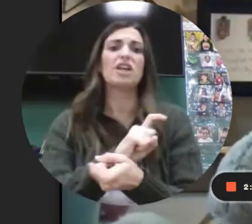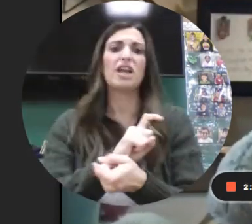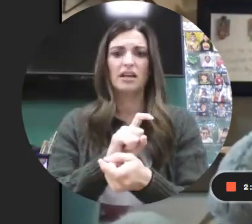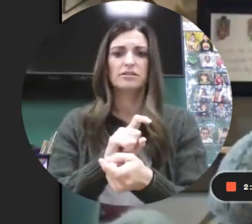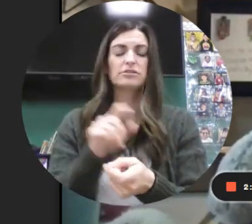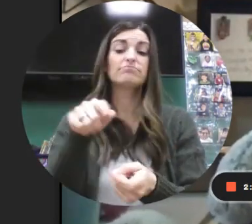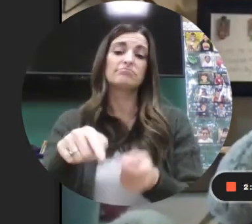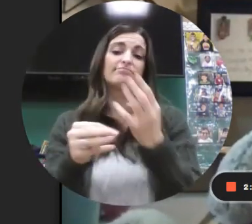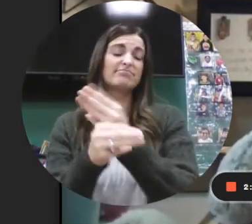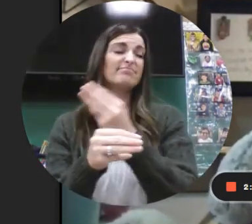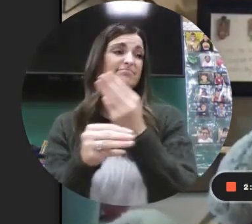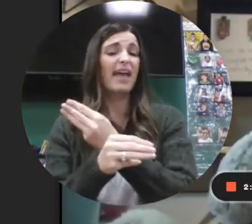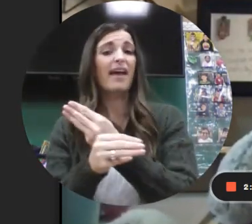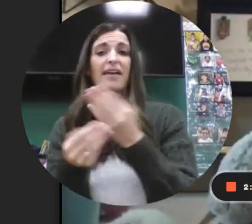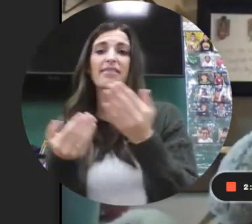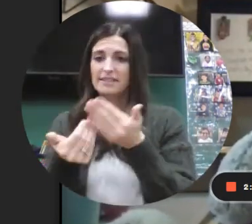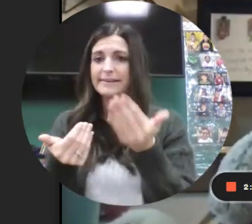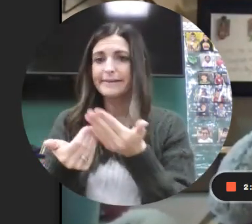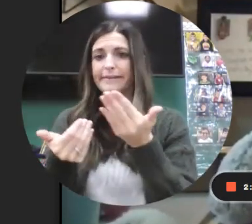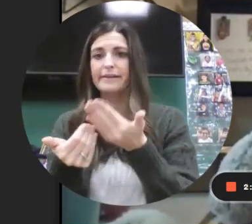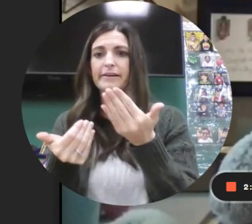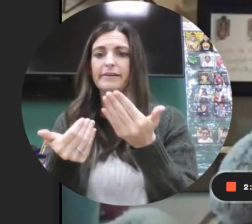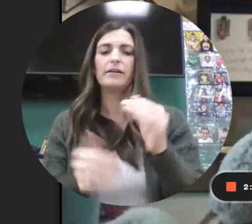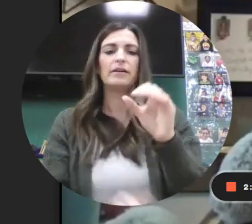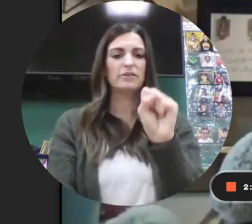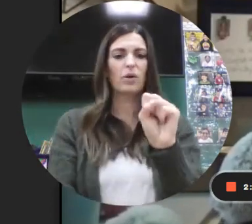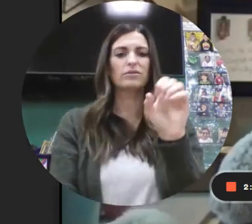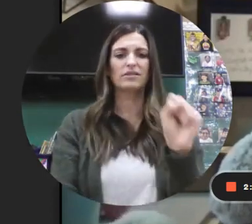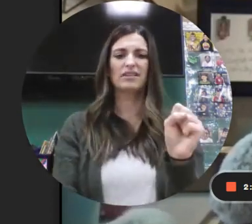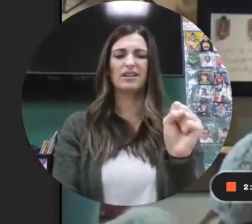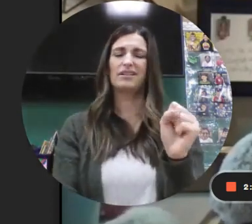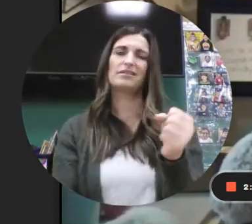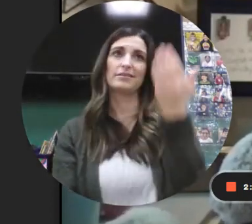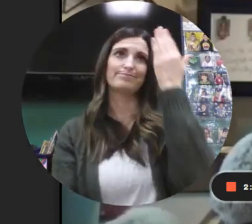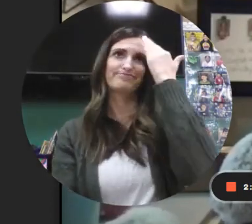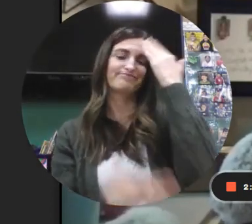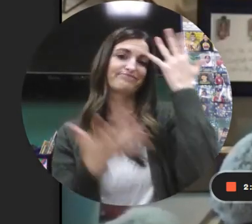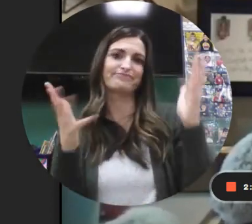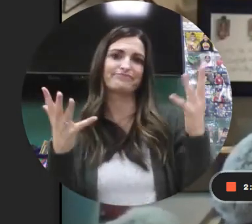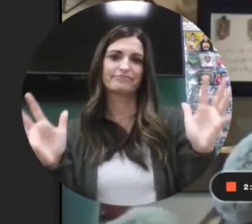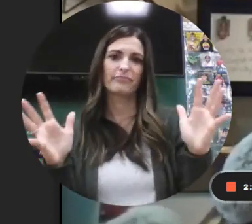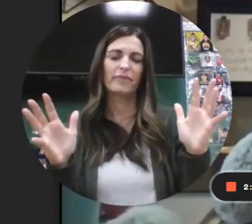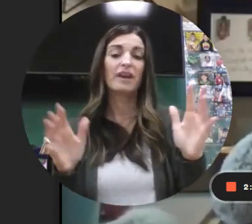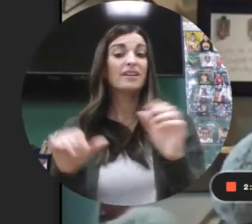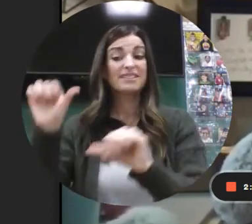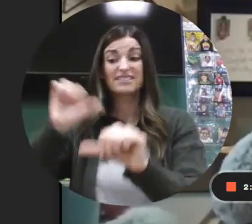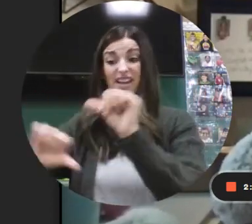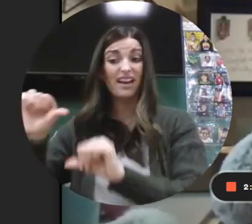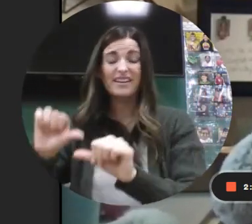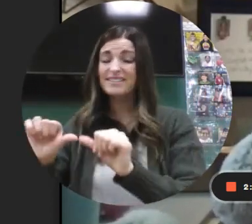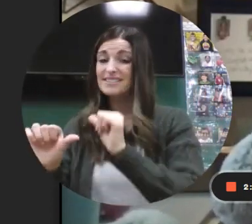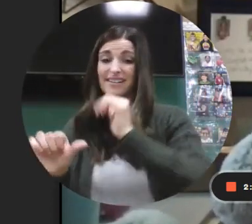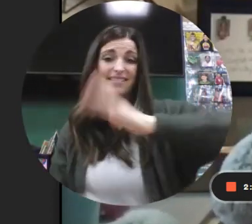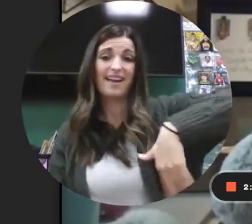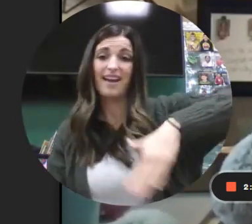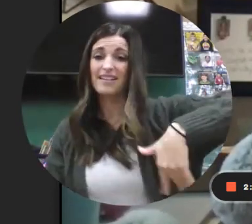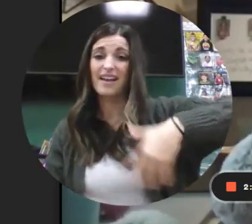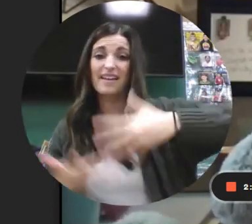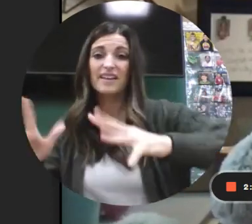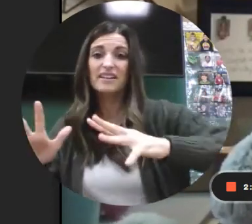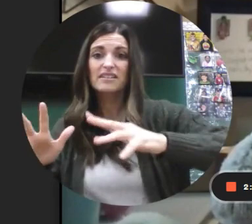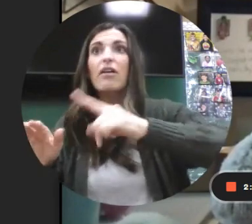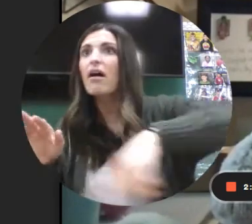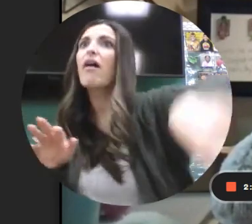was easy and social studies will start off as a repeat, but I didn't finish the page of science questions, even though everyone else